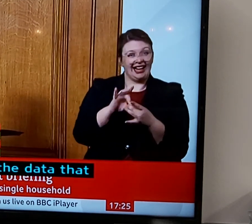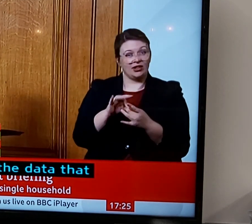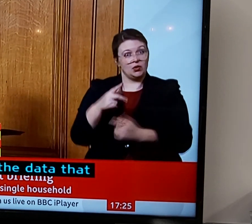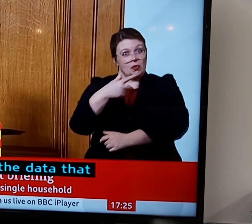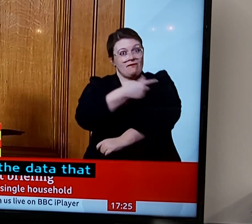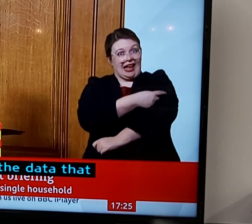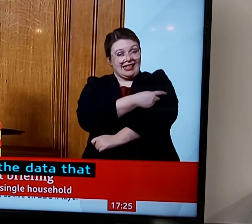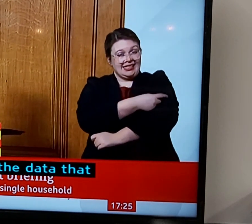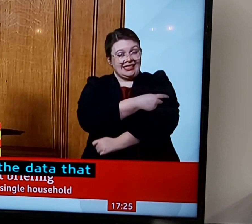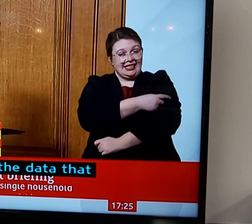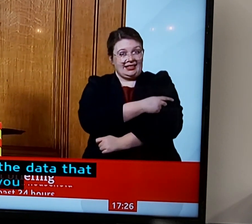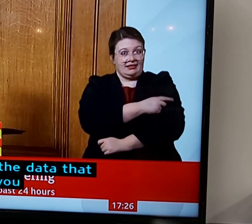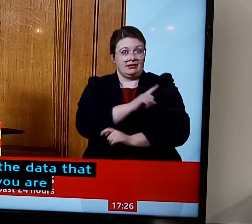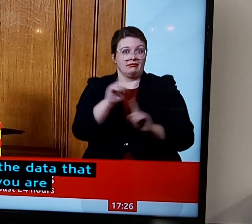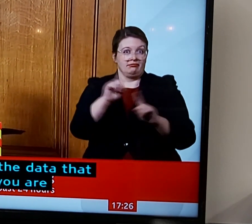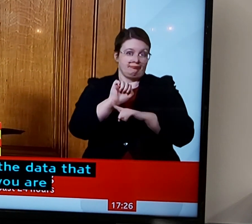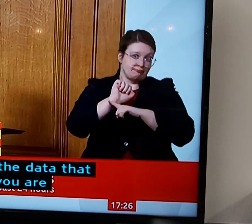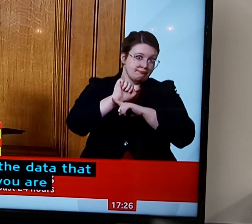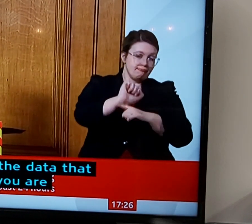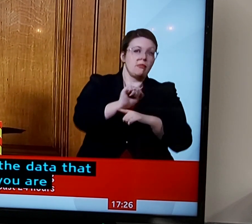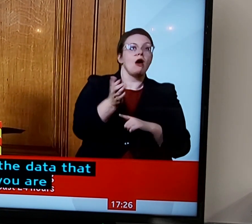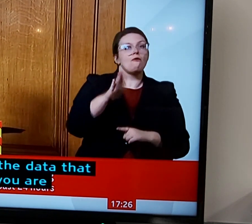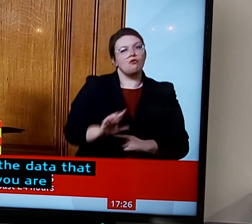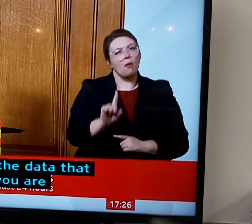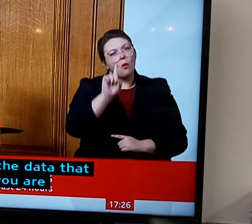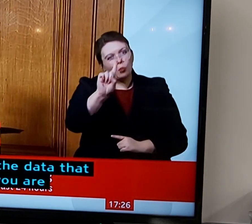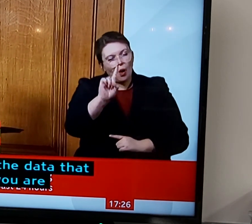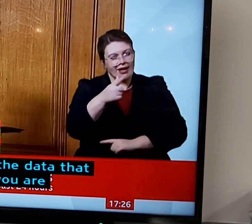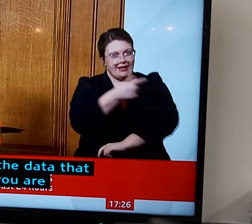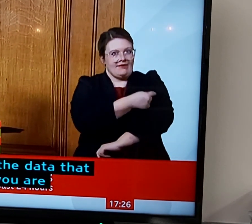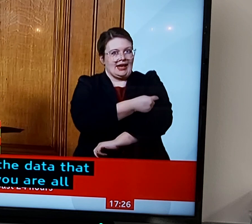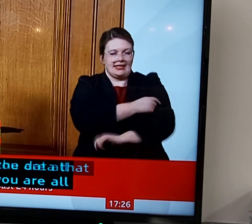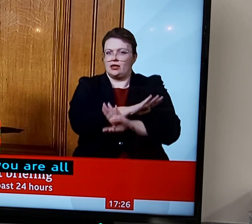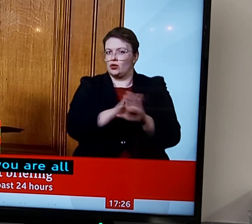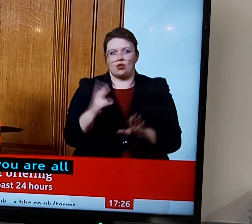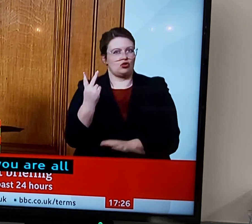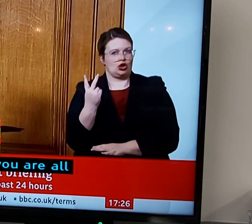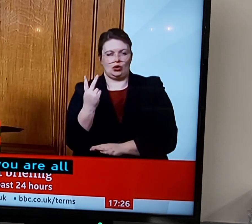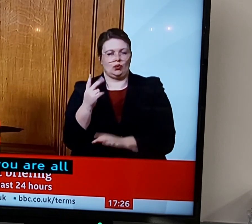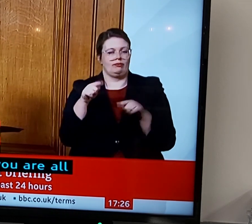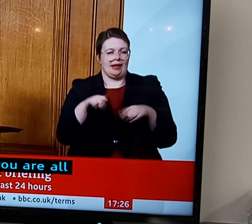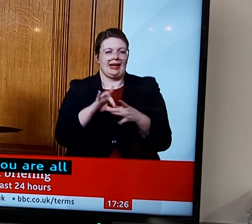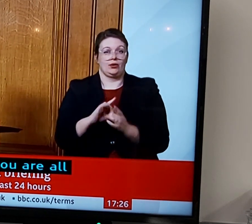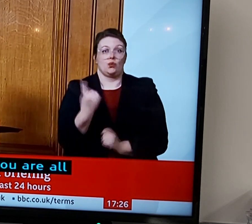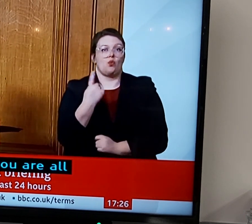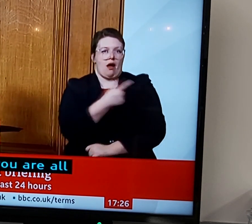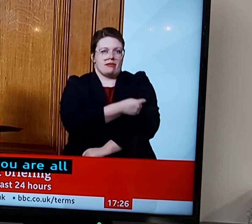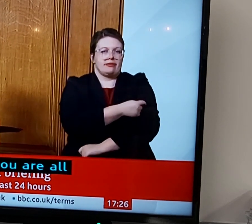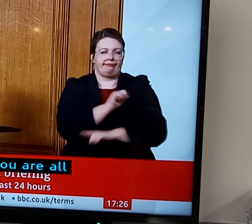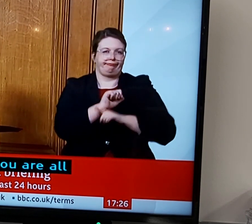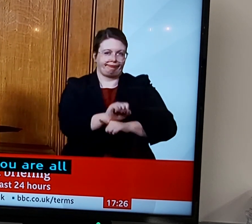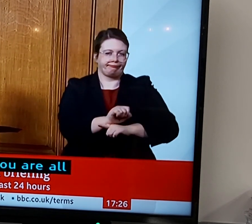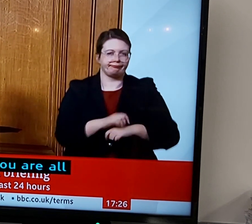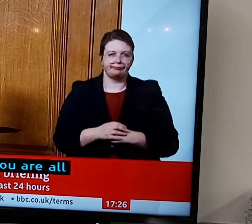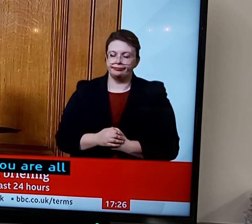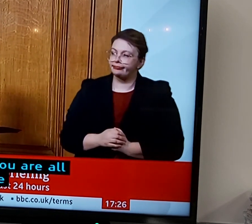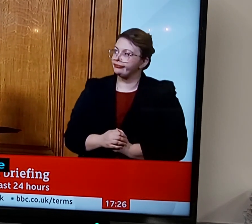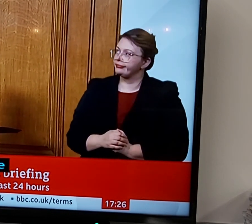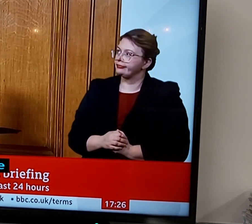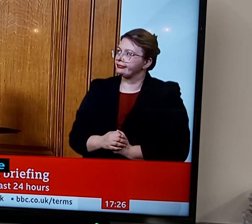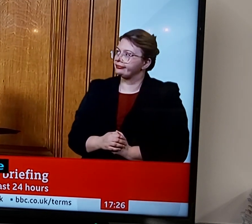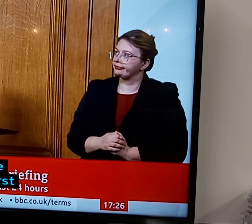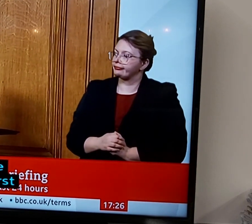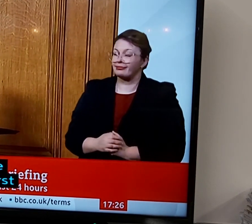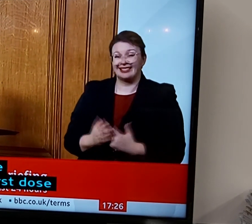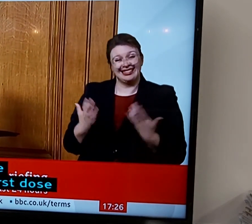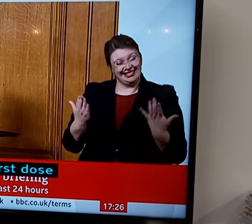vaccine effectiveness after the first dose of vaccine. and you have to be very careful